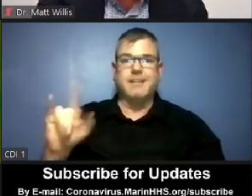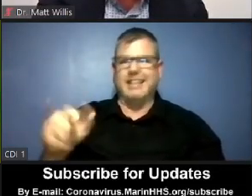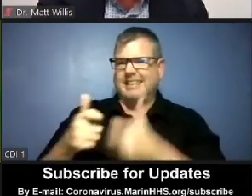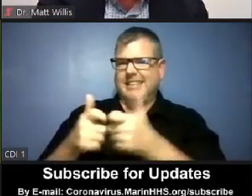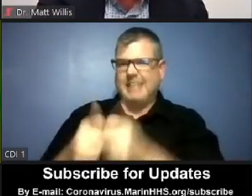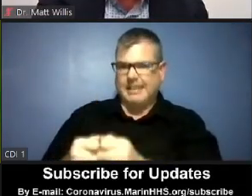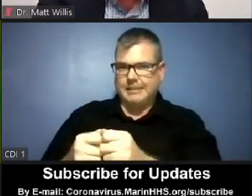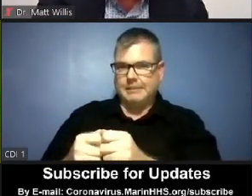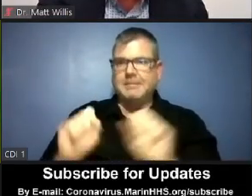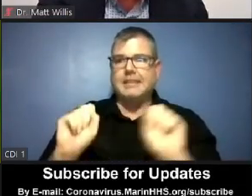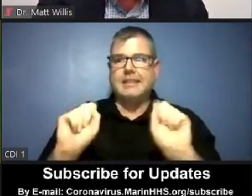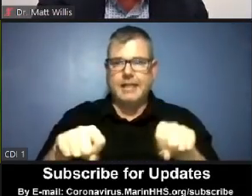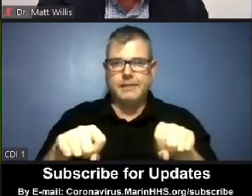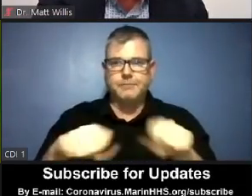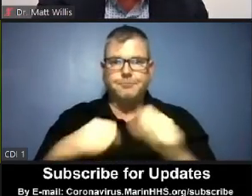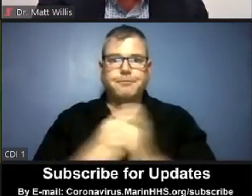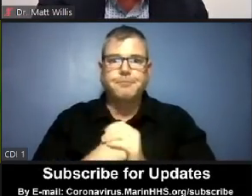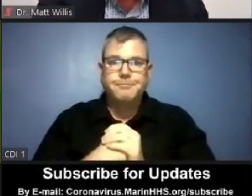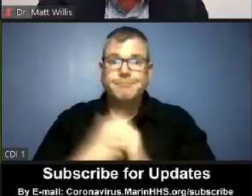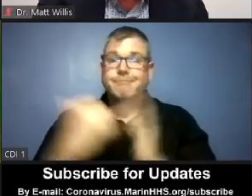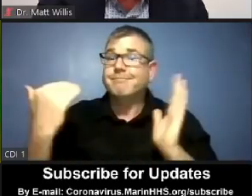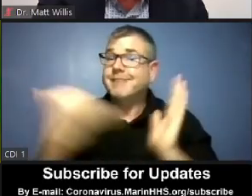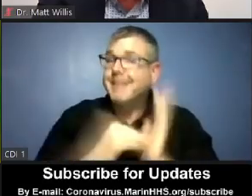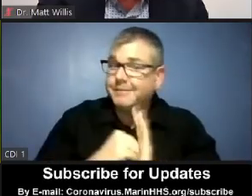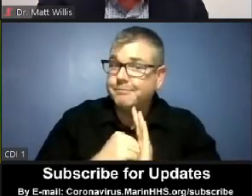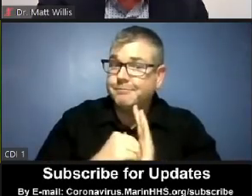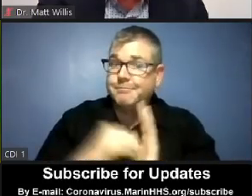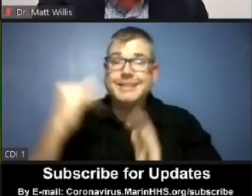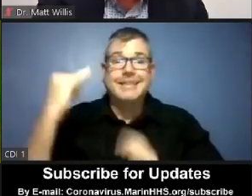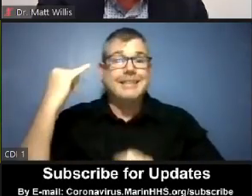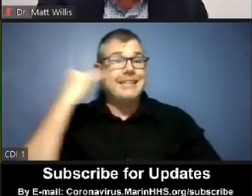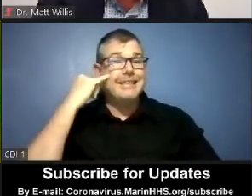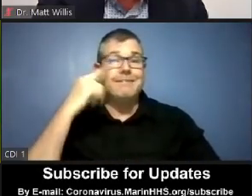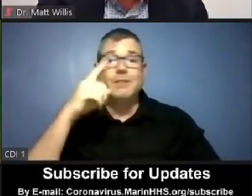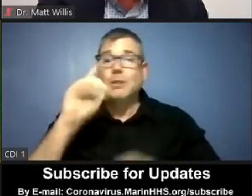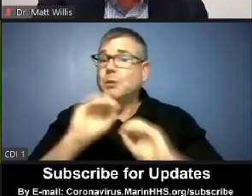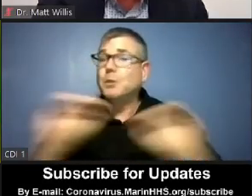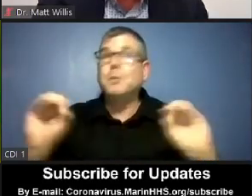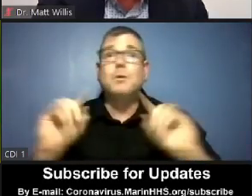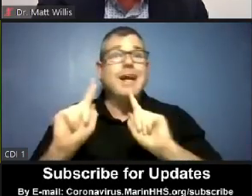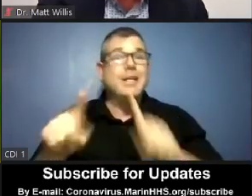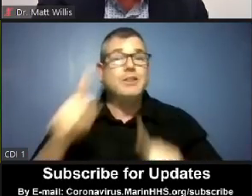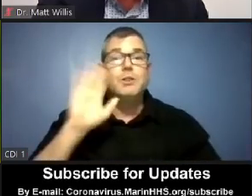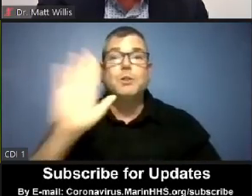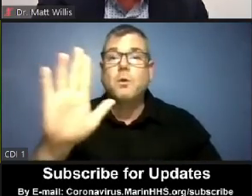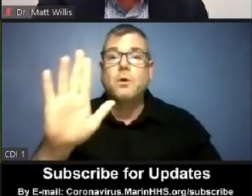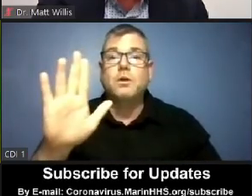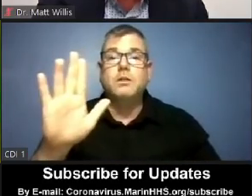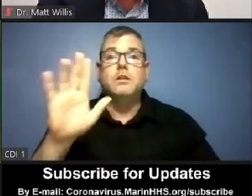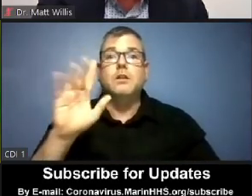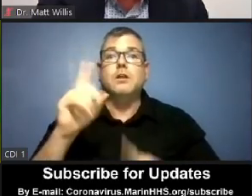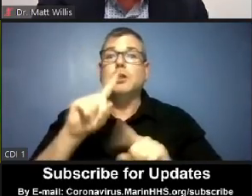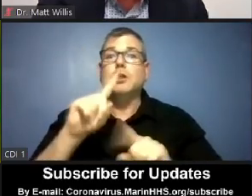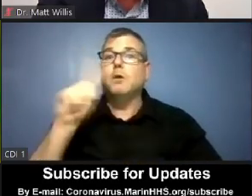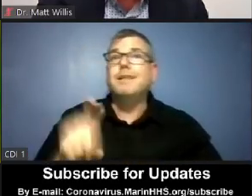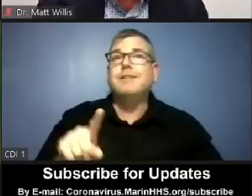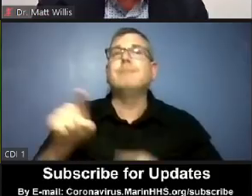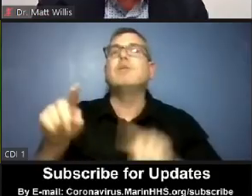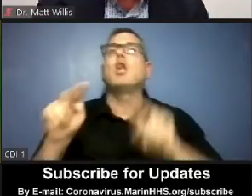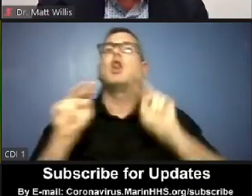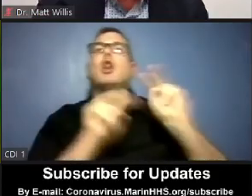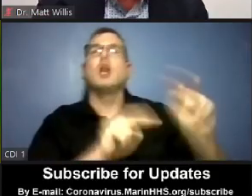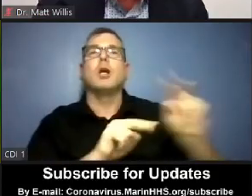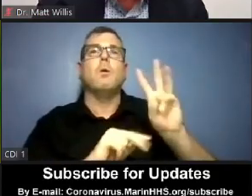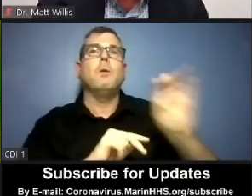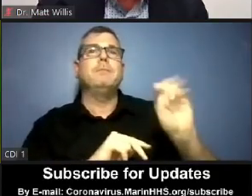event, remember to check out that FAQ in the coming days. And remember, we do have our COVID-19 response team. You can contact